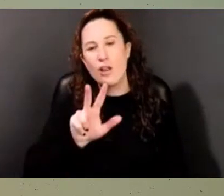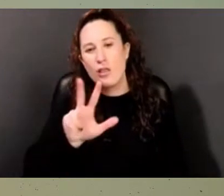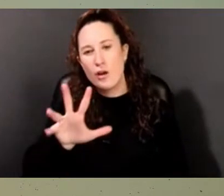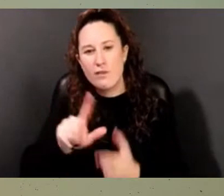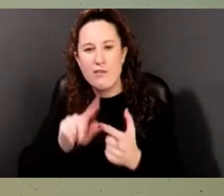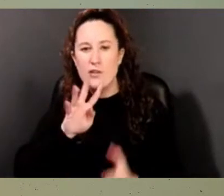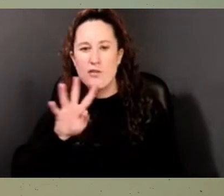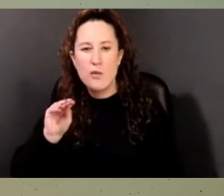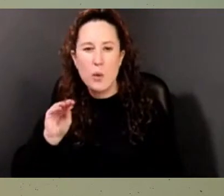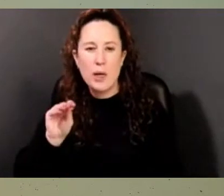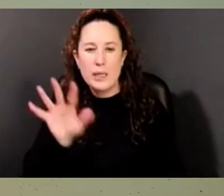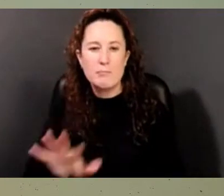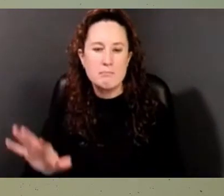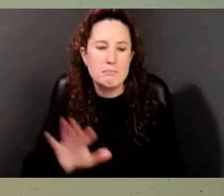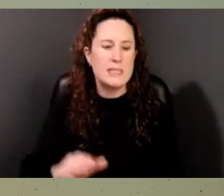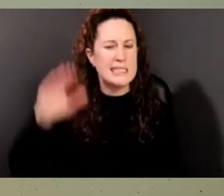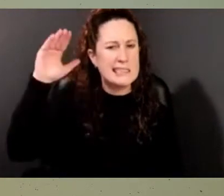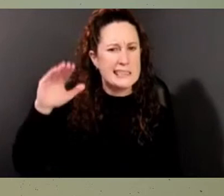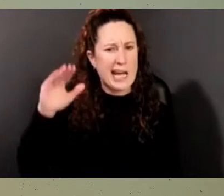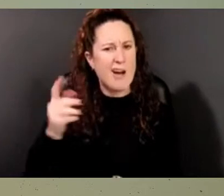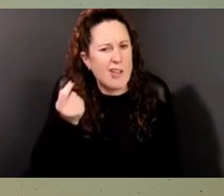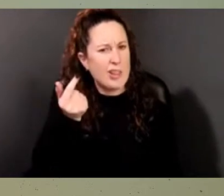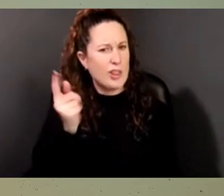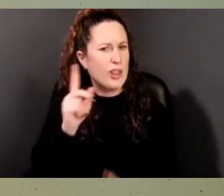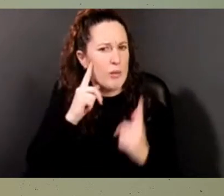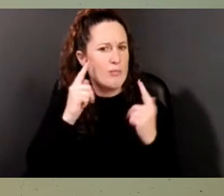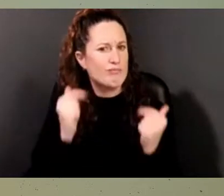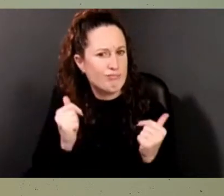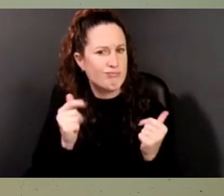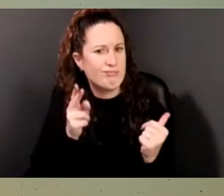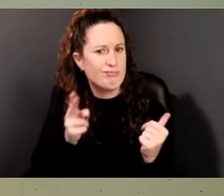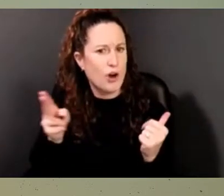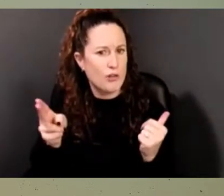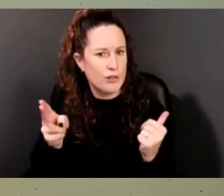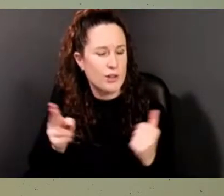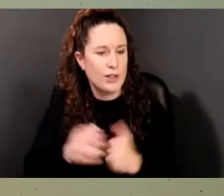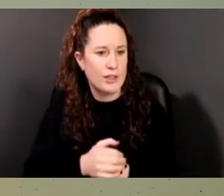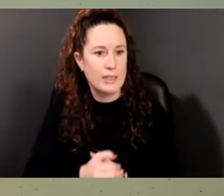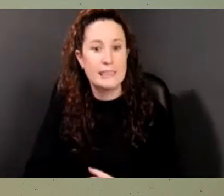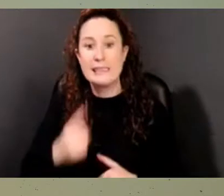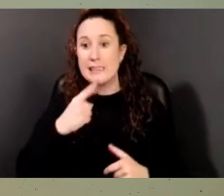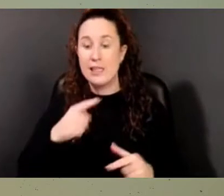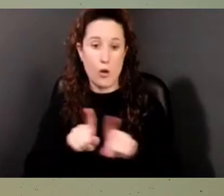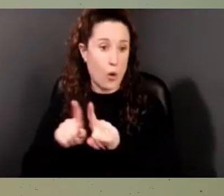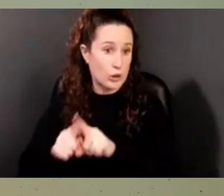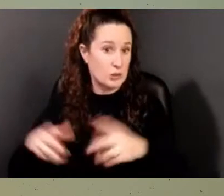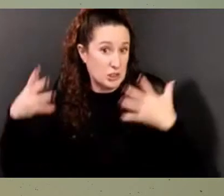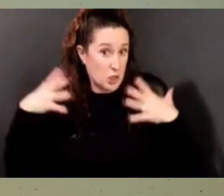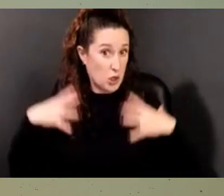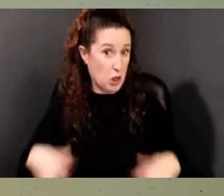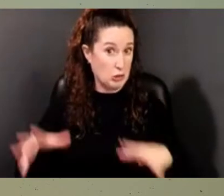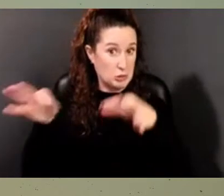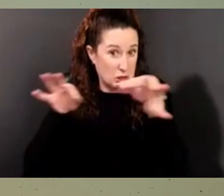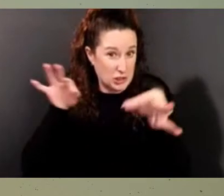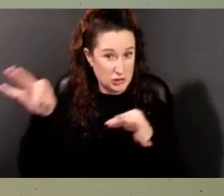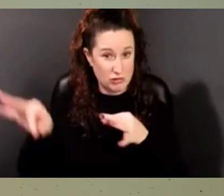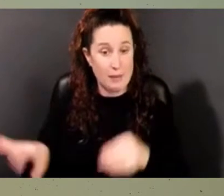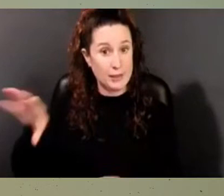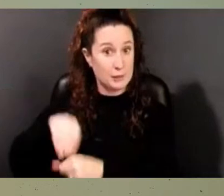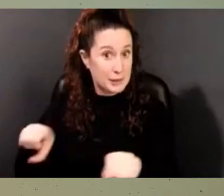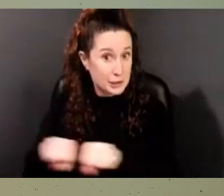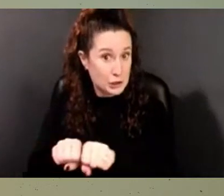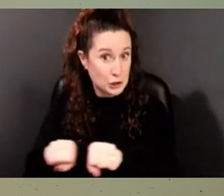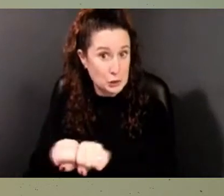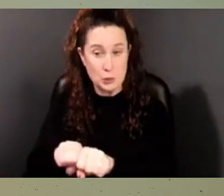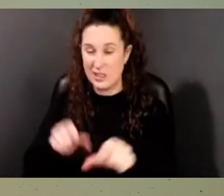old, stout, and somewhat hard of hearing. His clothes were also described all the way down to a pair of almost new shoes. At the end